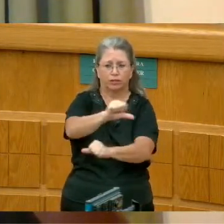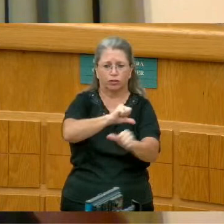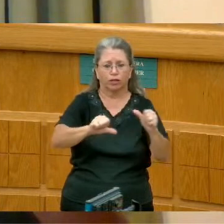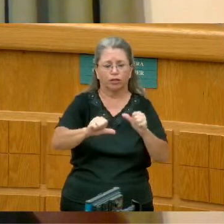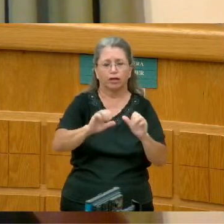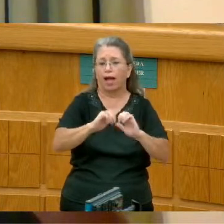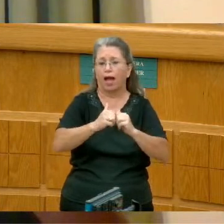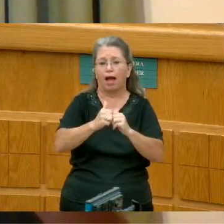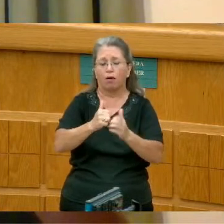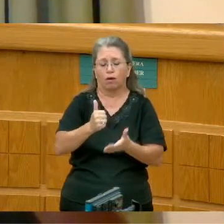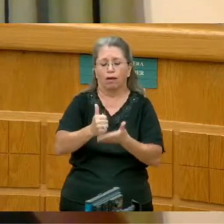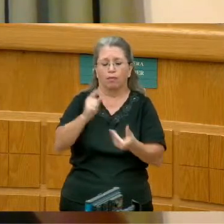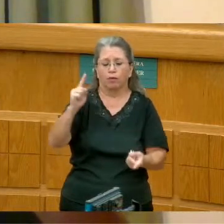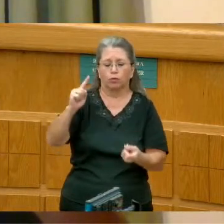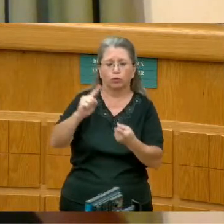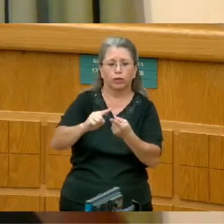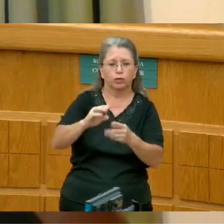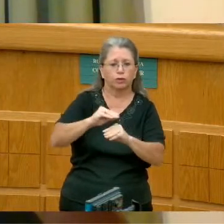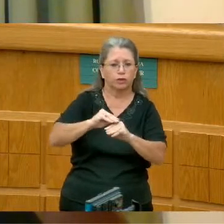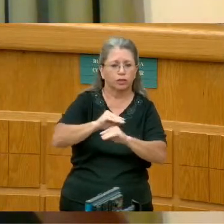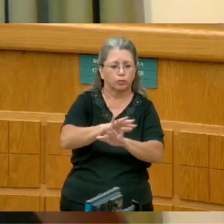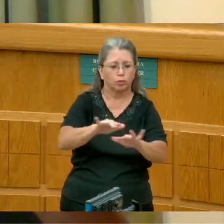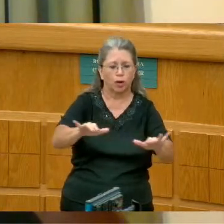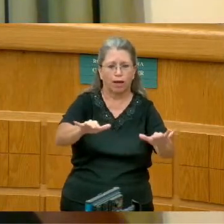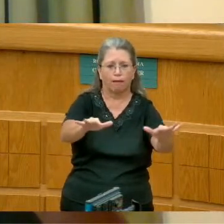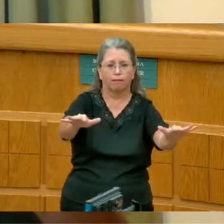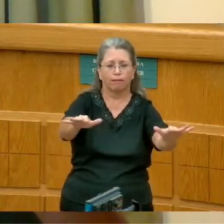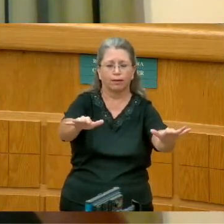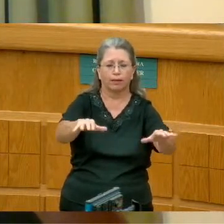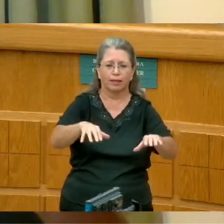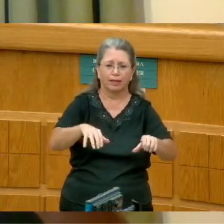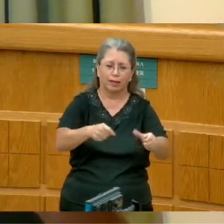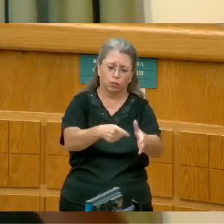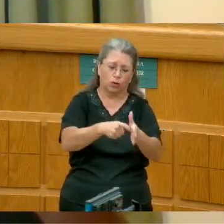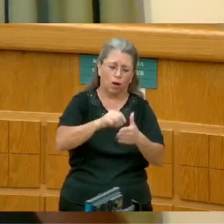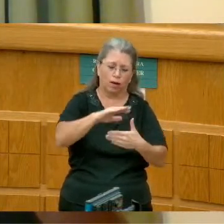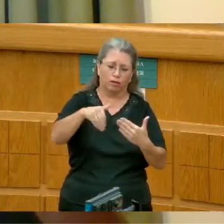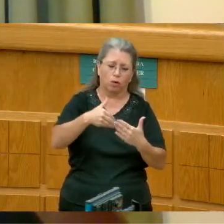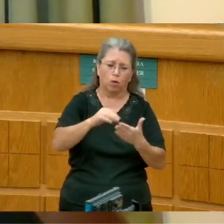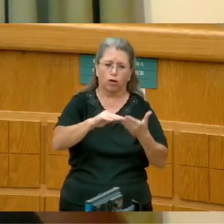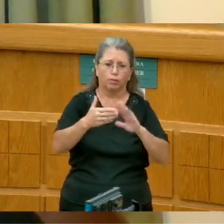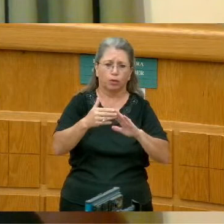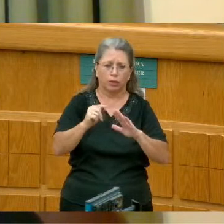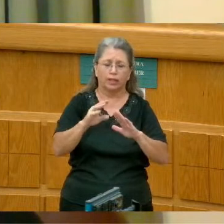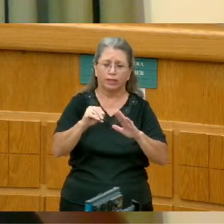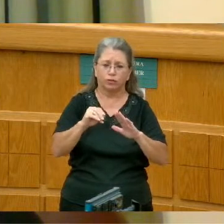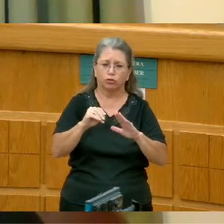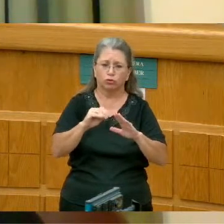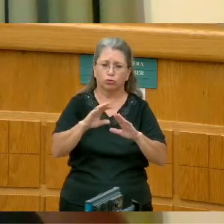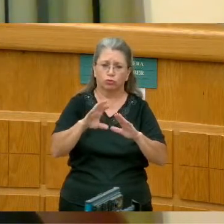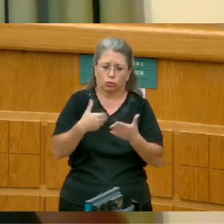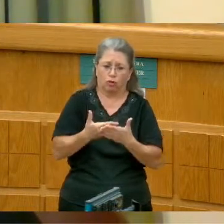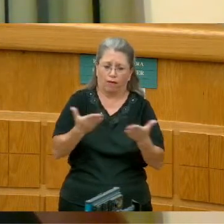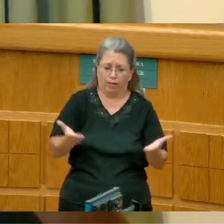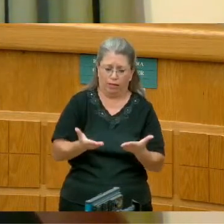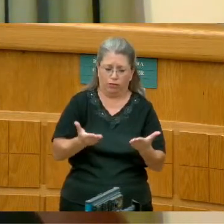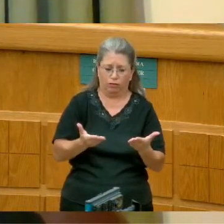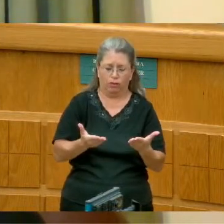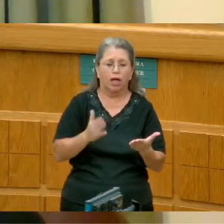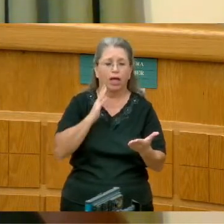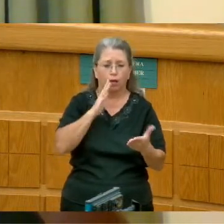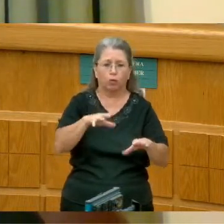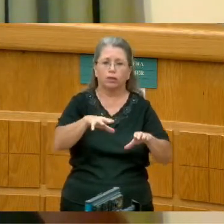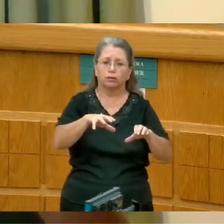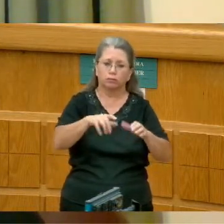of COVID-19. It took our entire community to get here, and it will take our entire community to get us back to